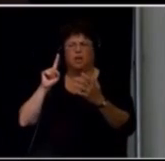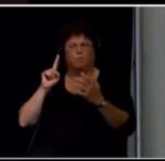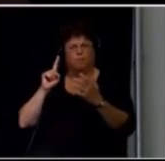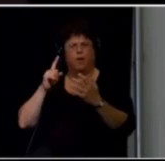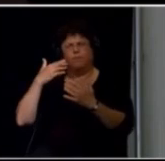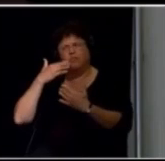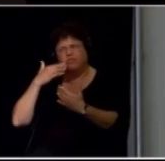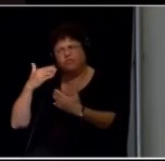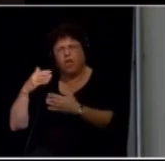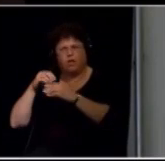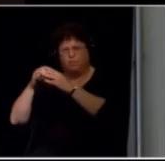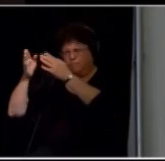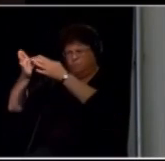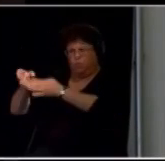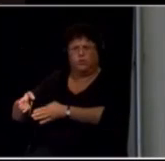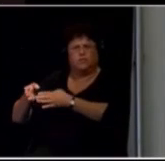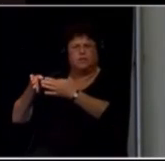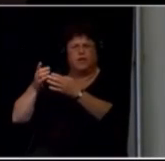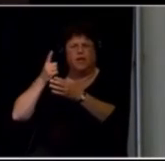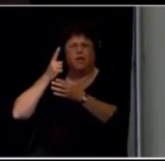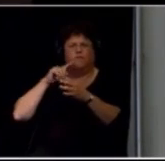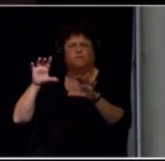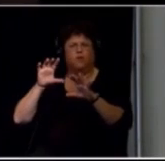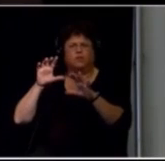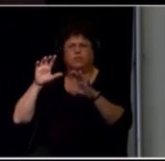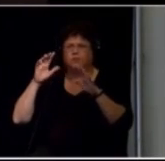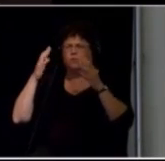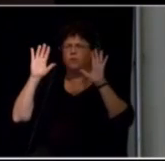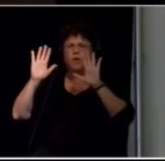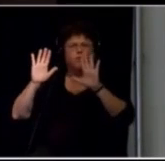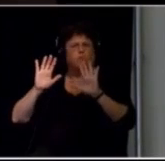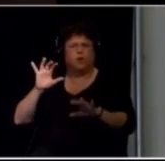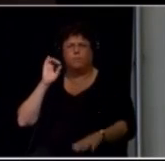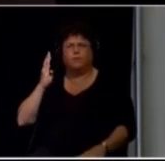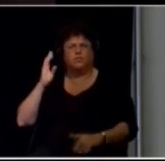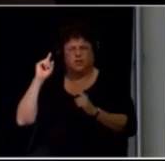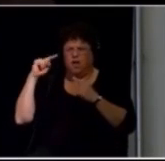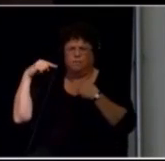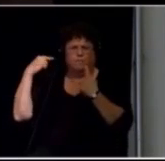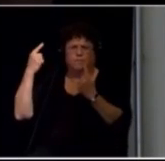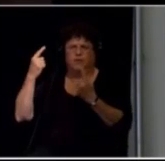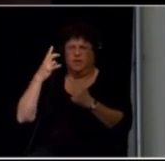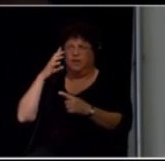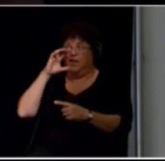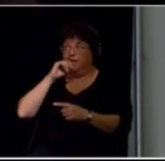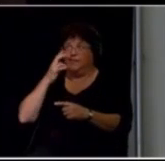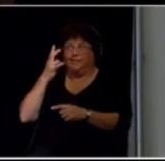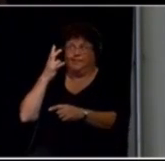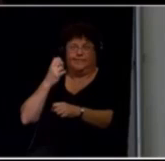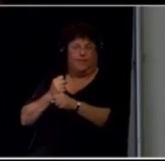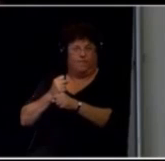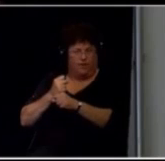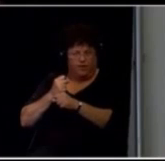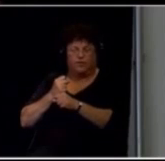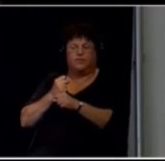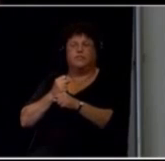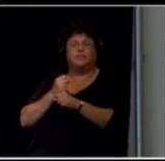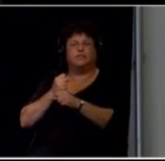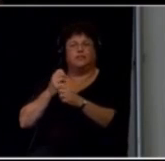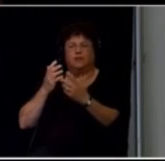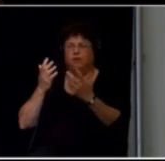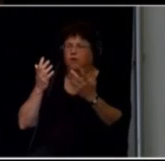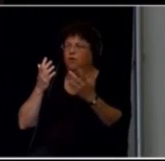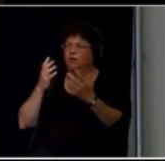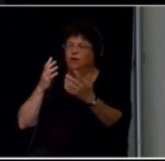personally thank Deepak for doing an incredible job over the last, I guess, 7 years it's been,